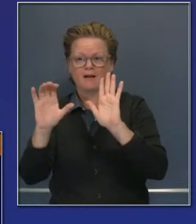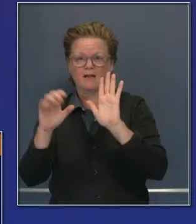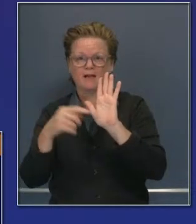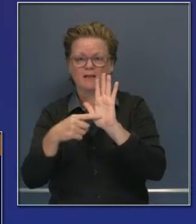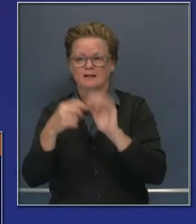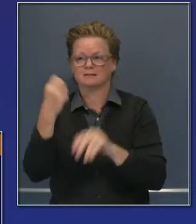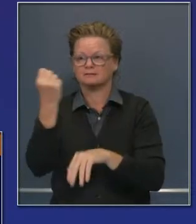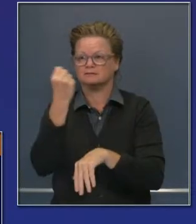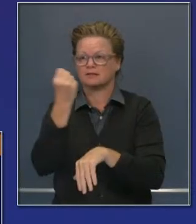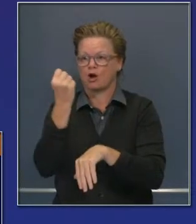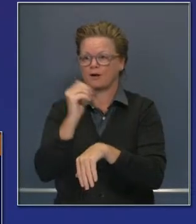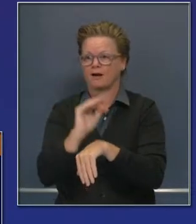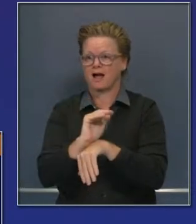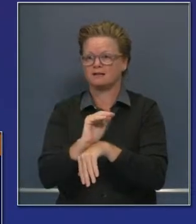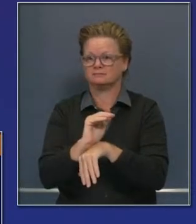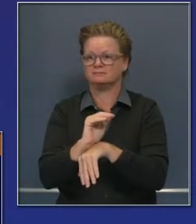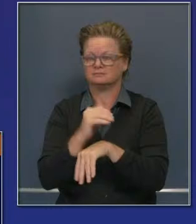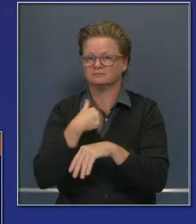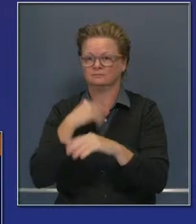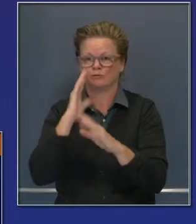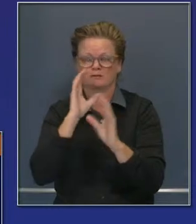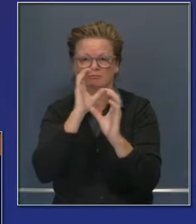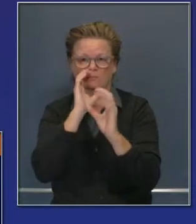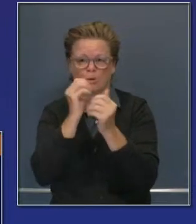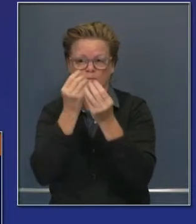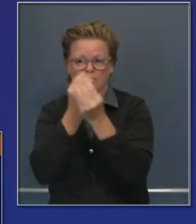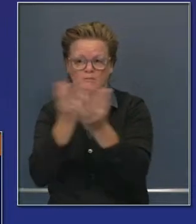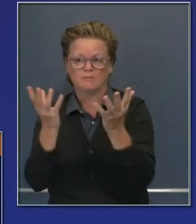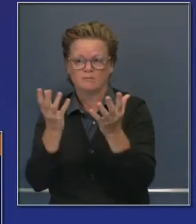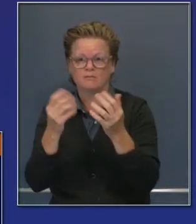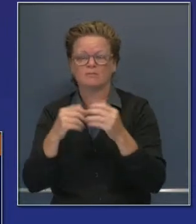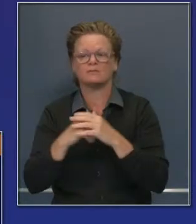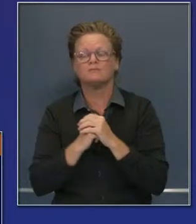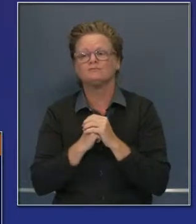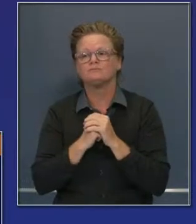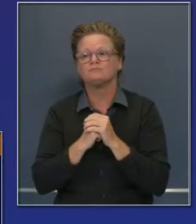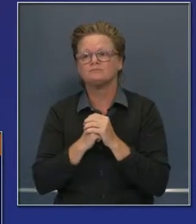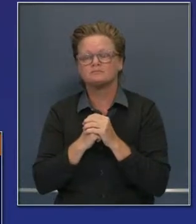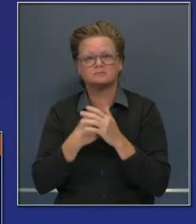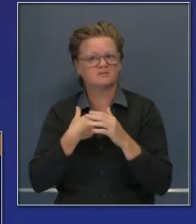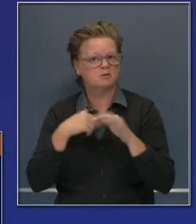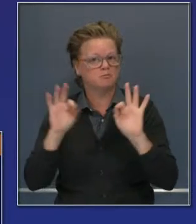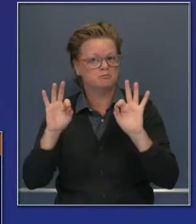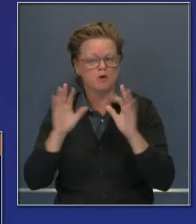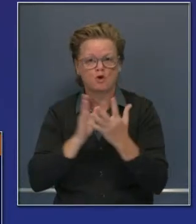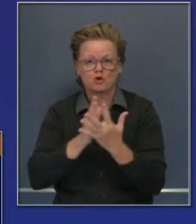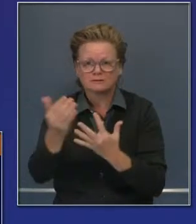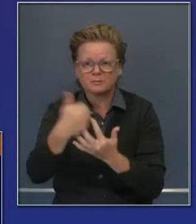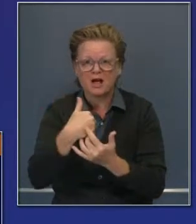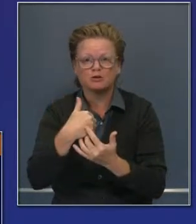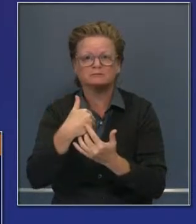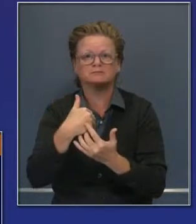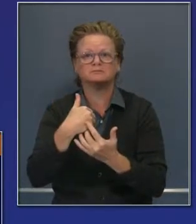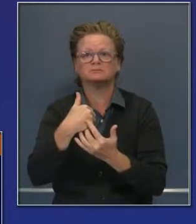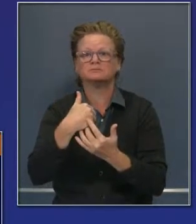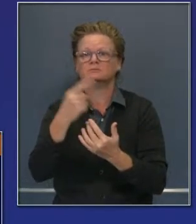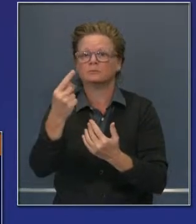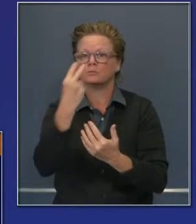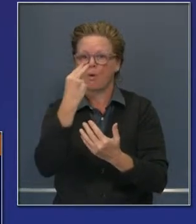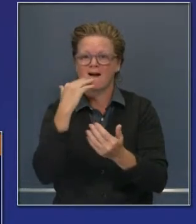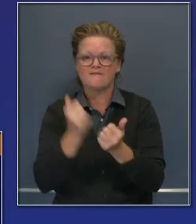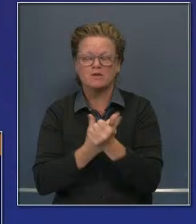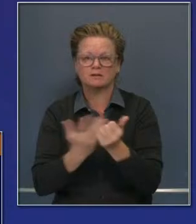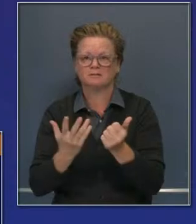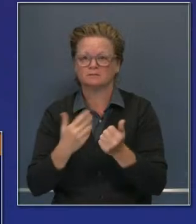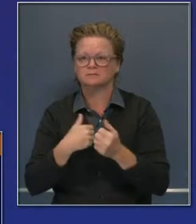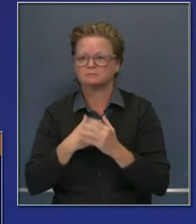we said we were going to move forward, provide that information in a transparent way. We've done that, and as a consequence, the reset started this weekend. I didn't